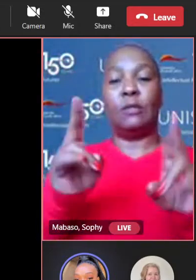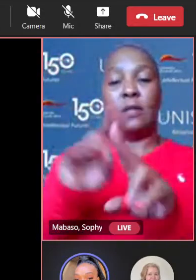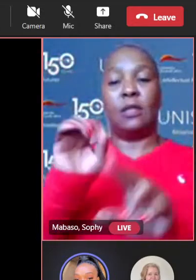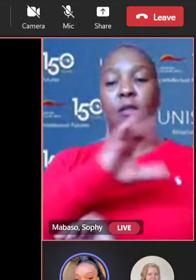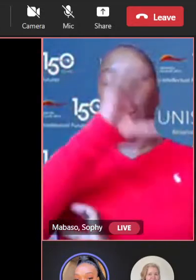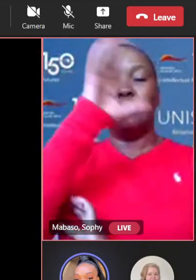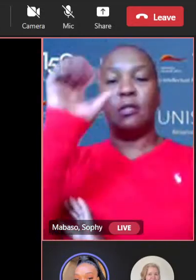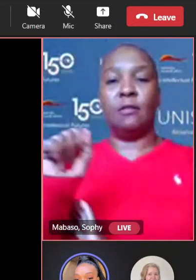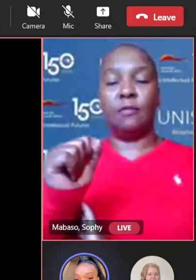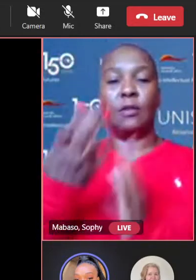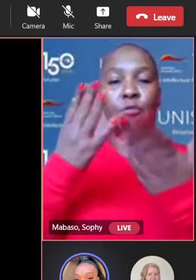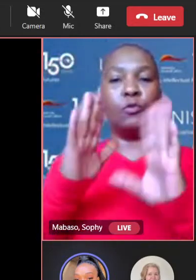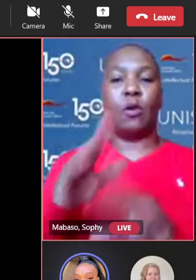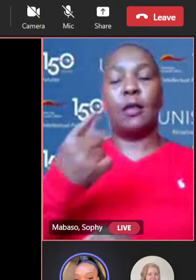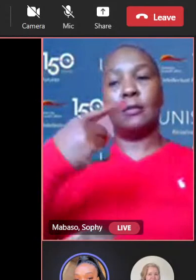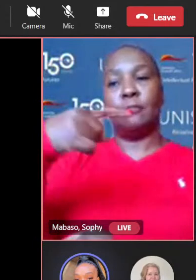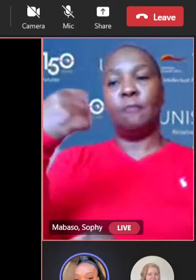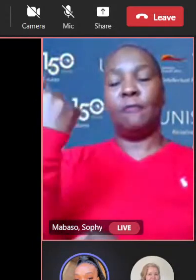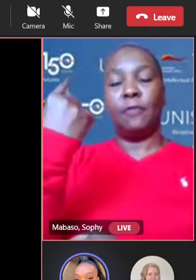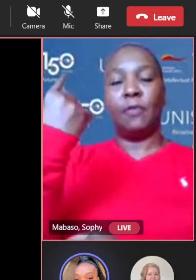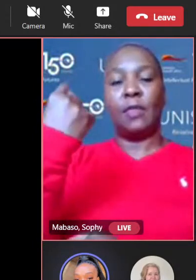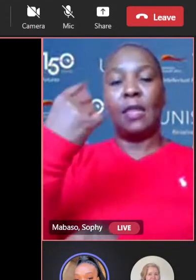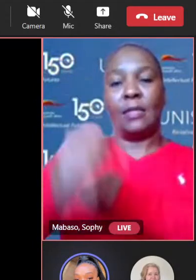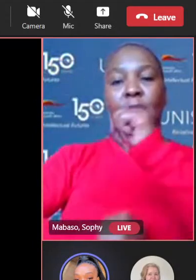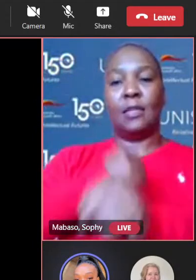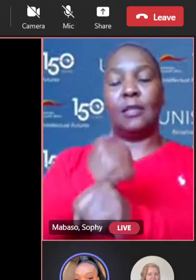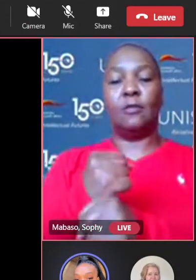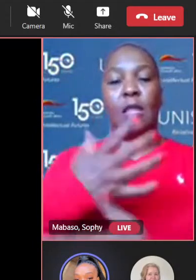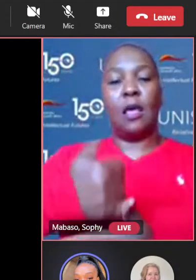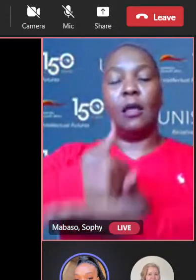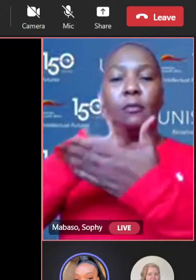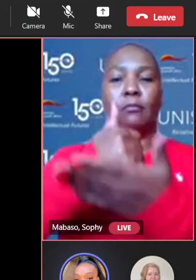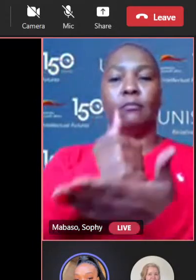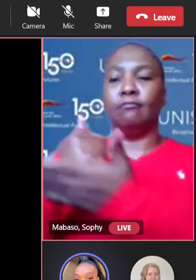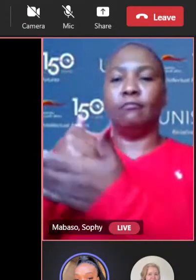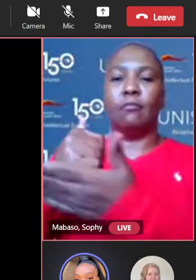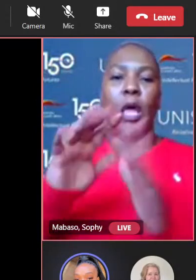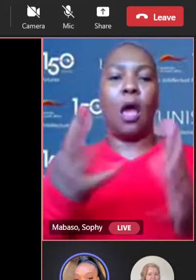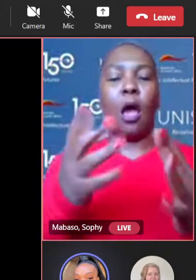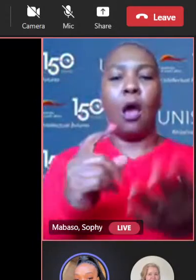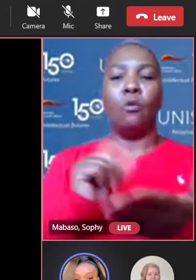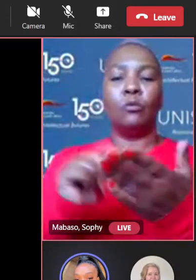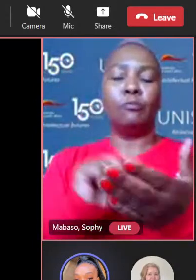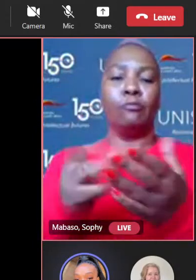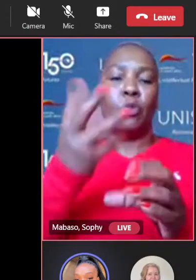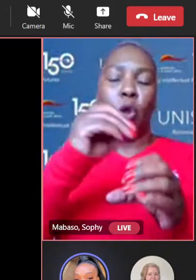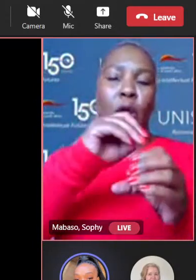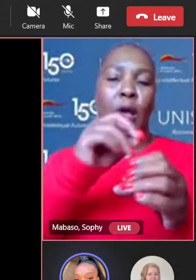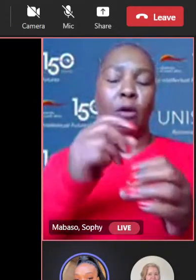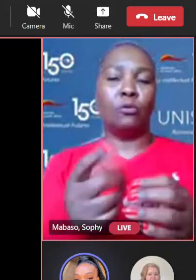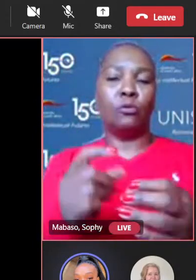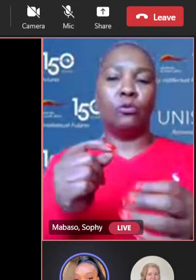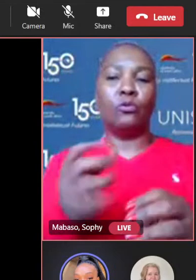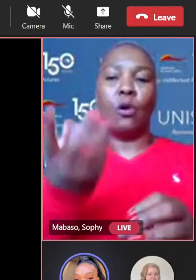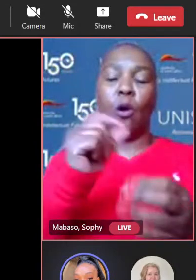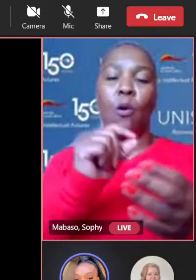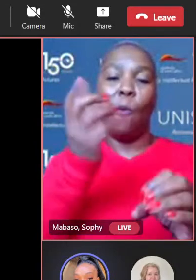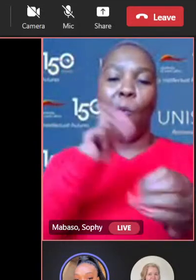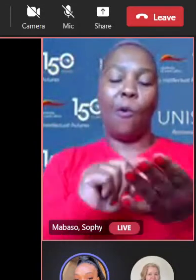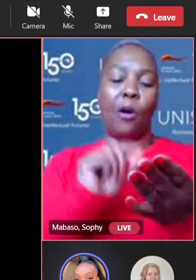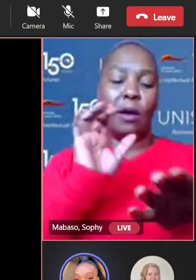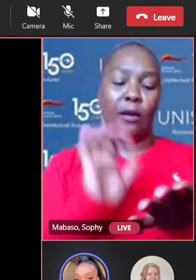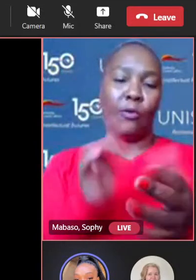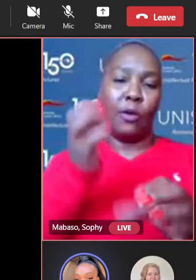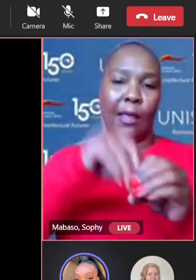years, on they will help them on how to log in on My Unisa, on how to use Moodle, on how